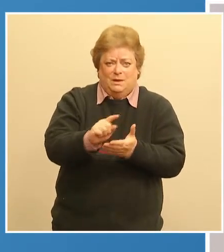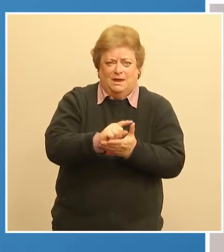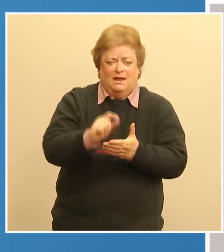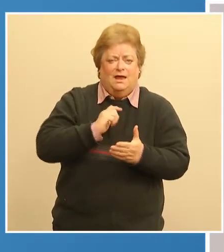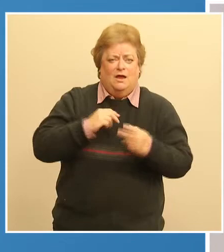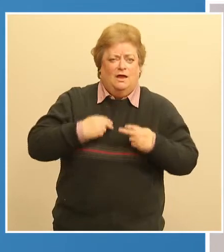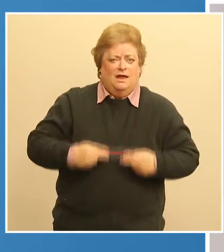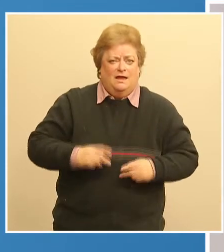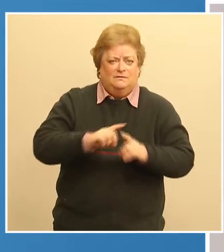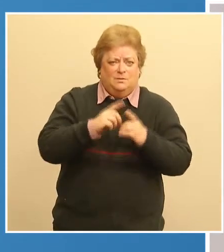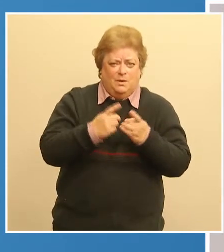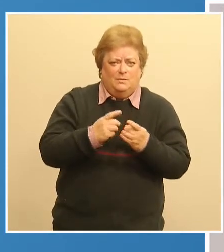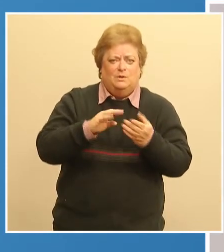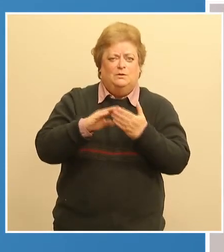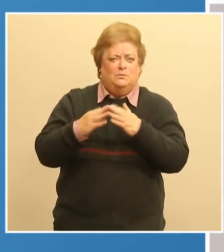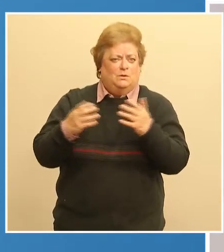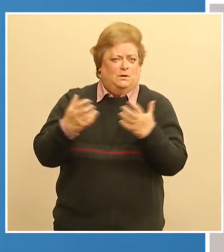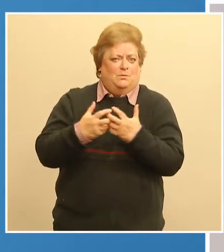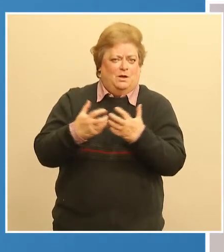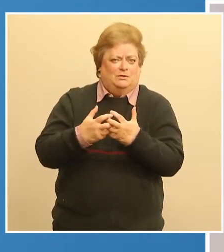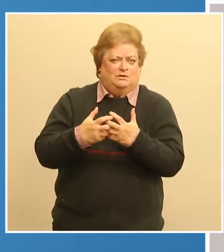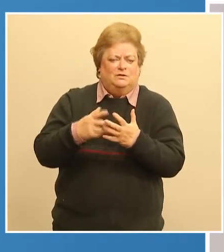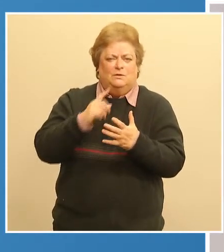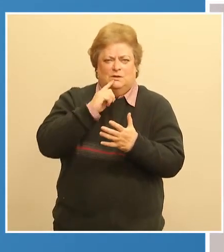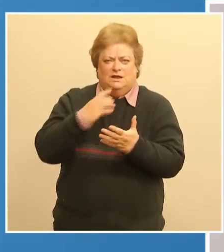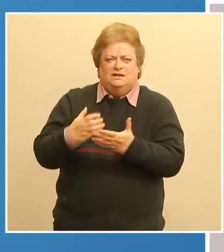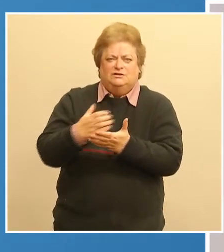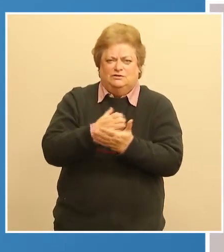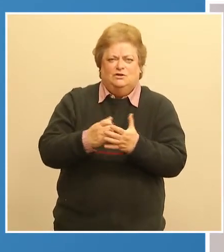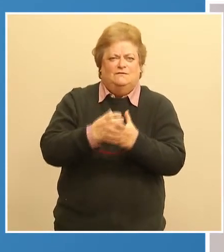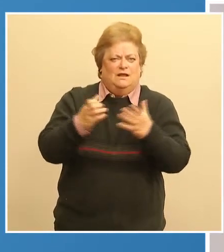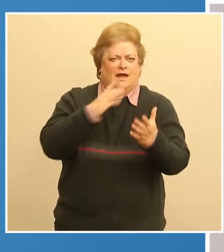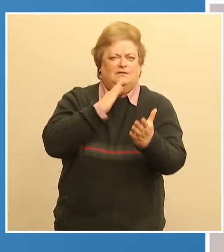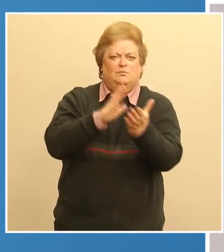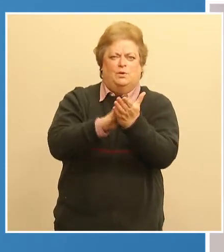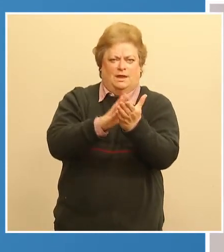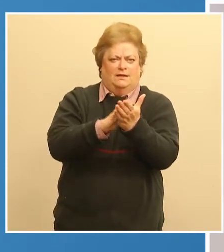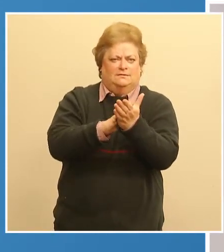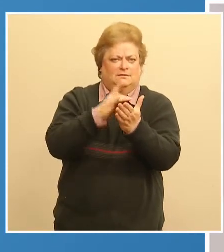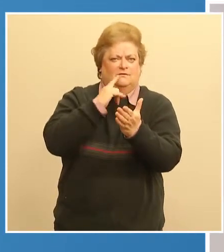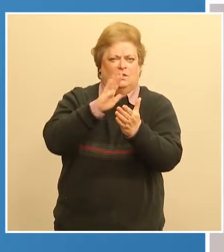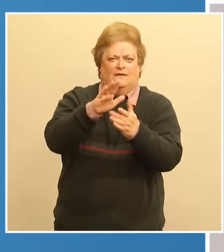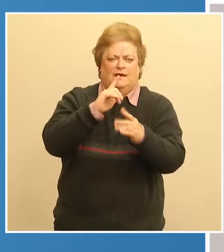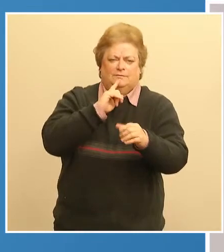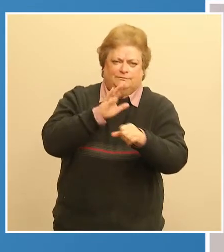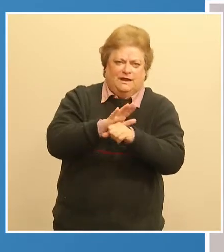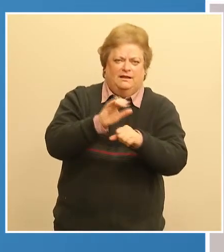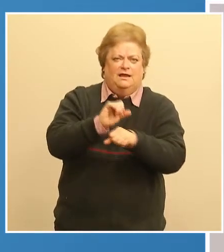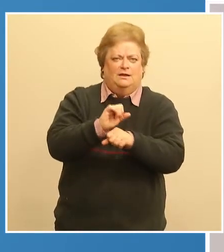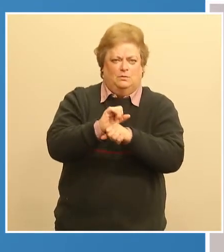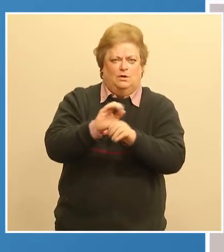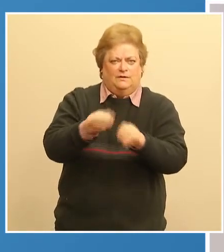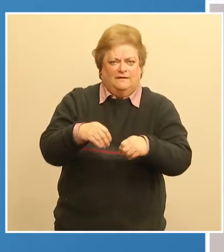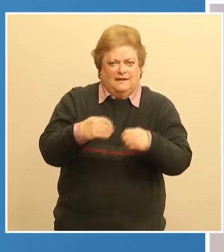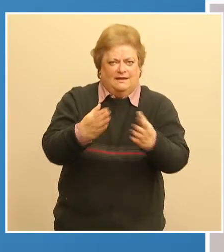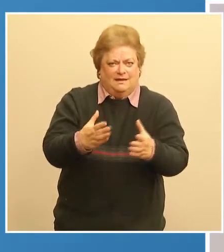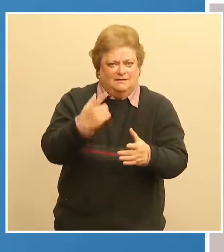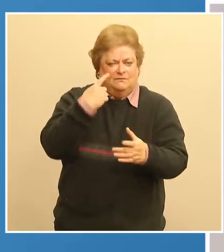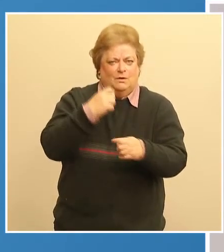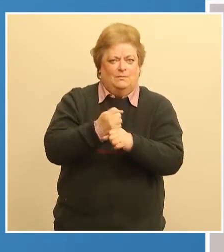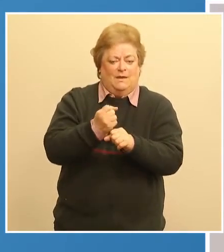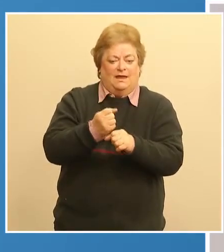health department and our community partners really deserve a lot of praise for the incredibly dedicated work that they put into making these